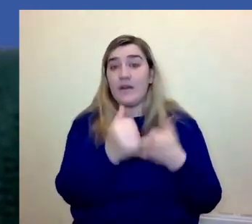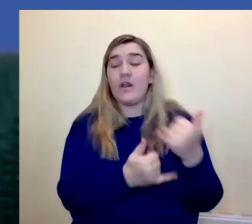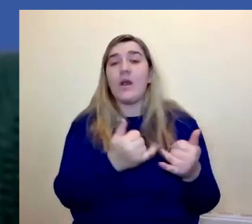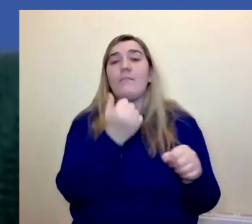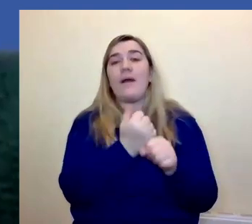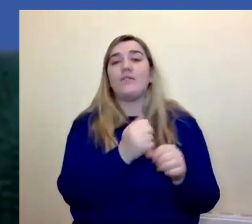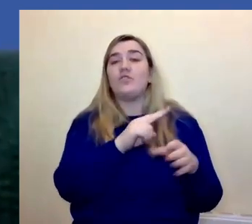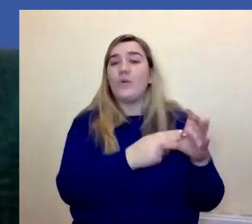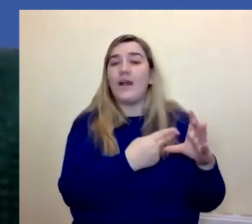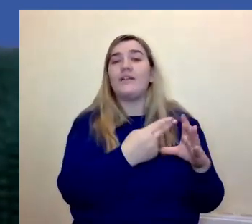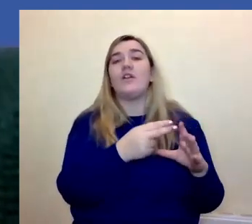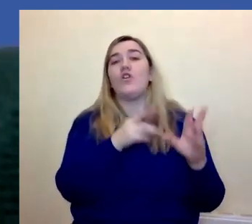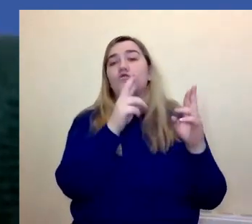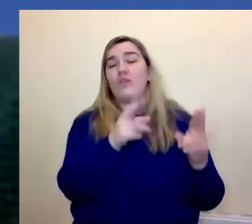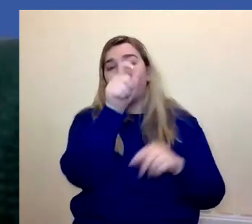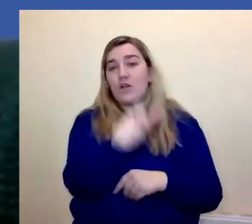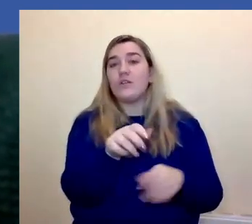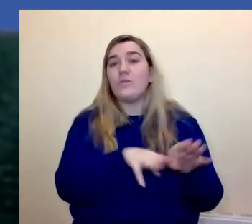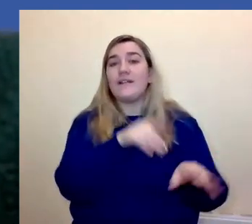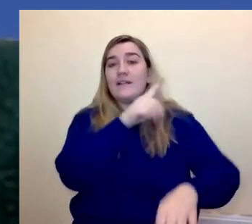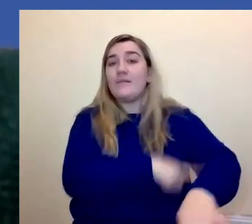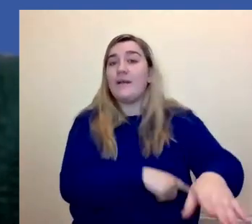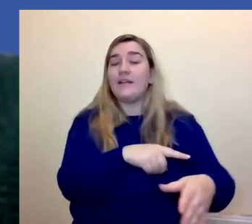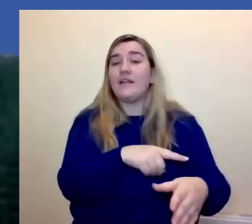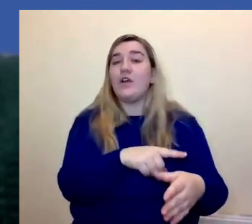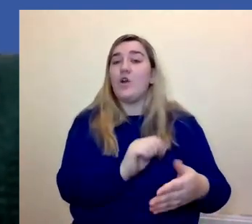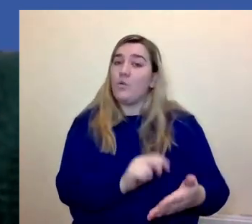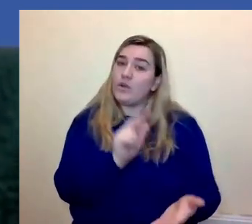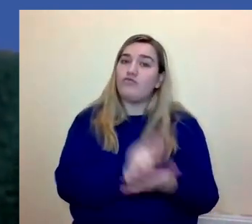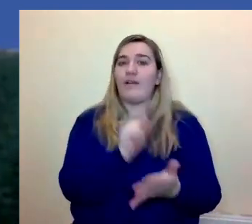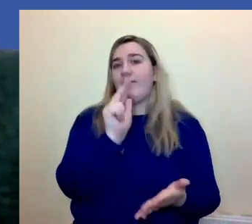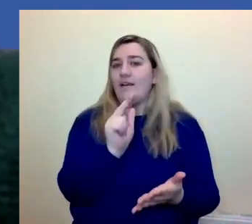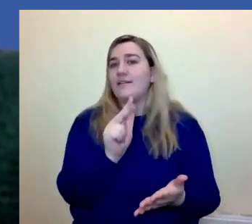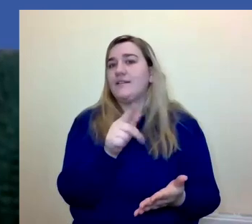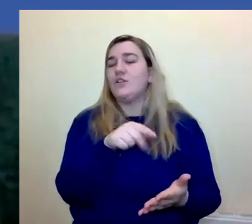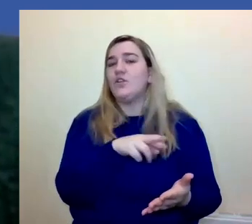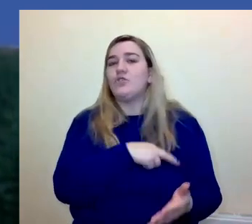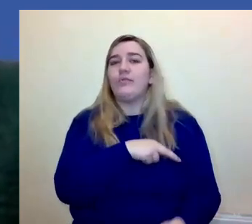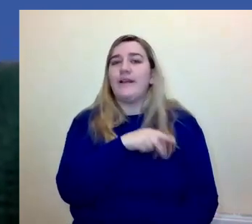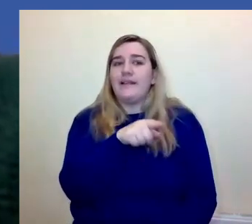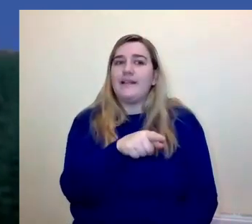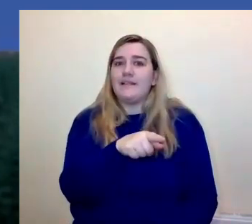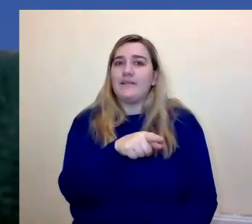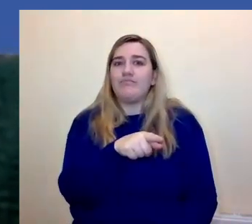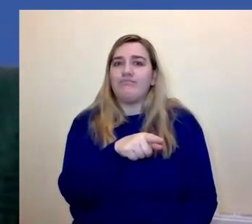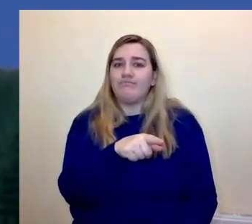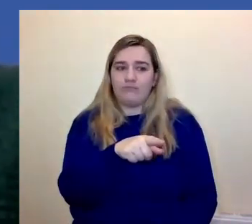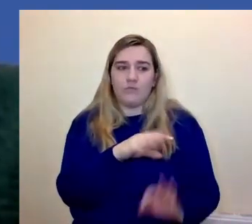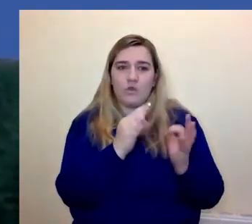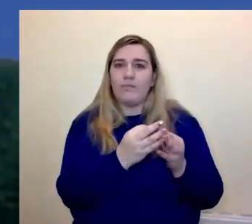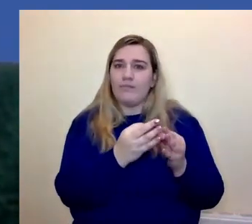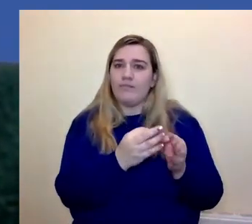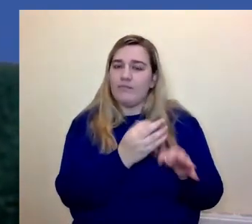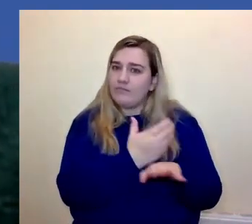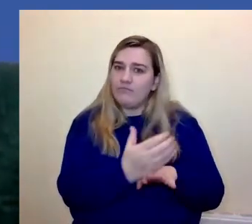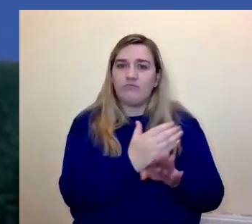Persons with Disability was ratified. And this group has continuously during that